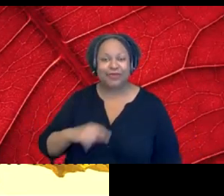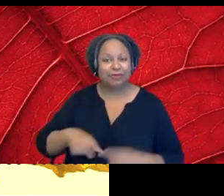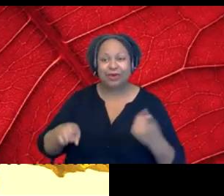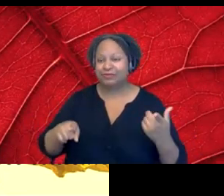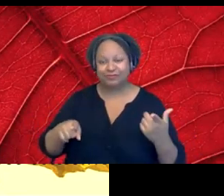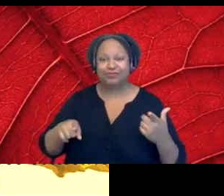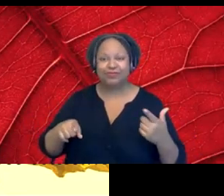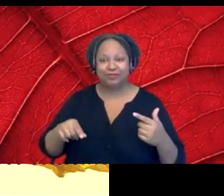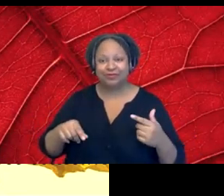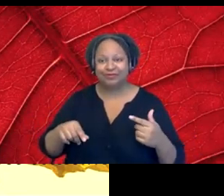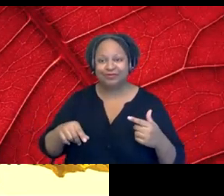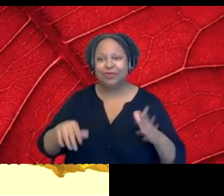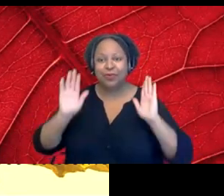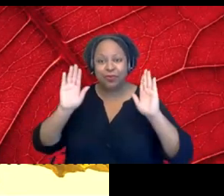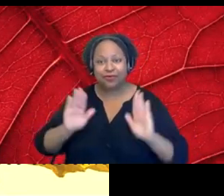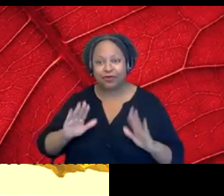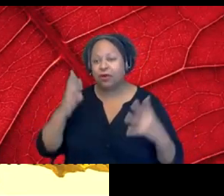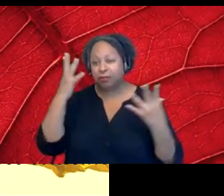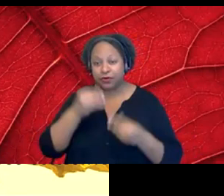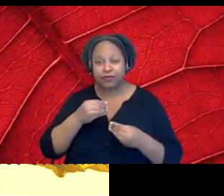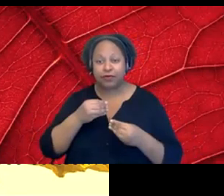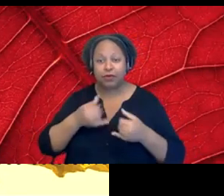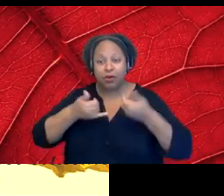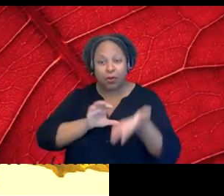wonderful, beautiful award that you've started.